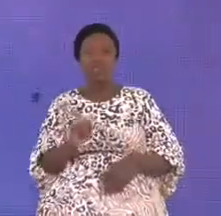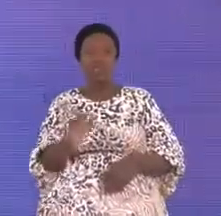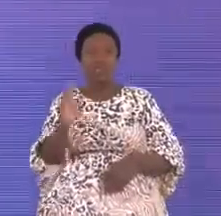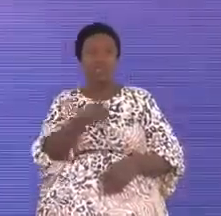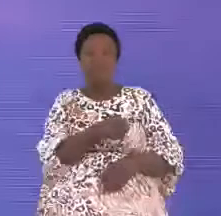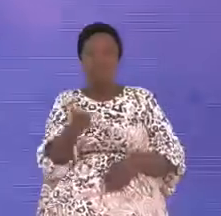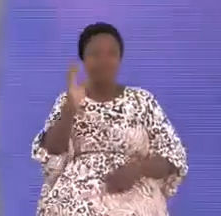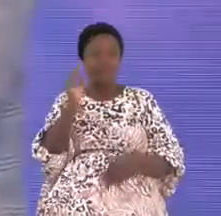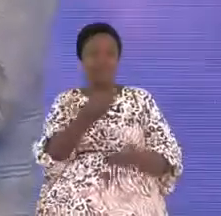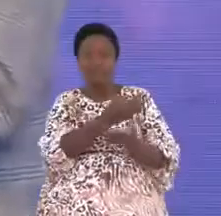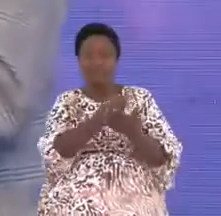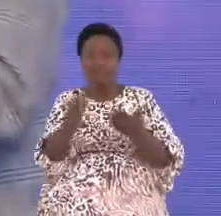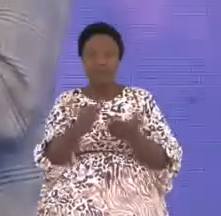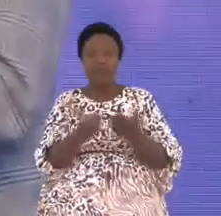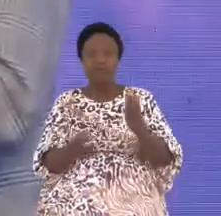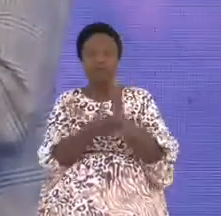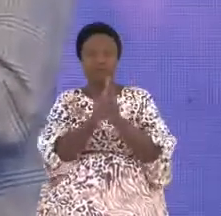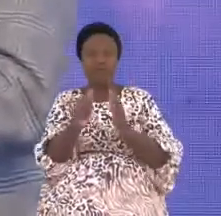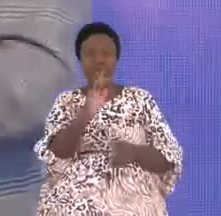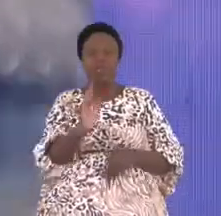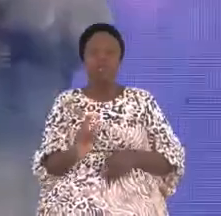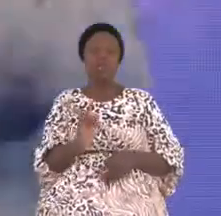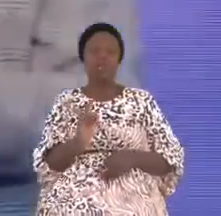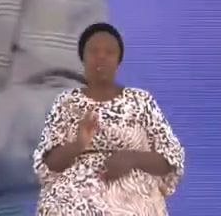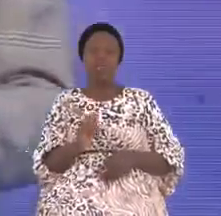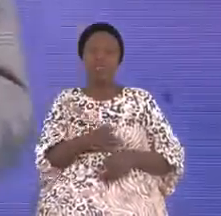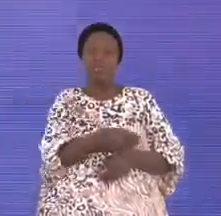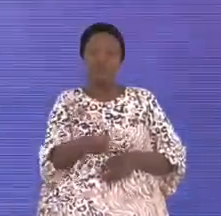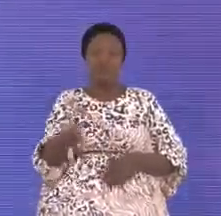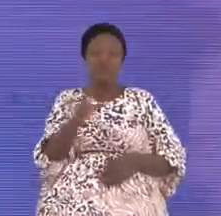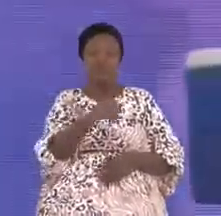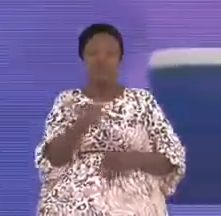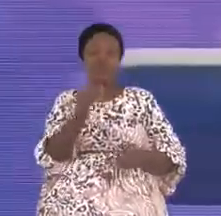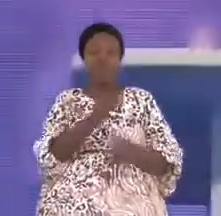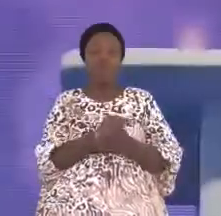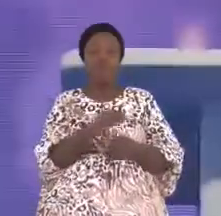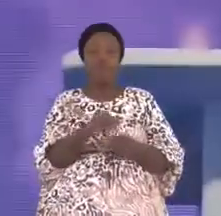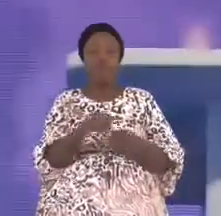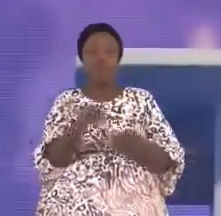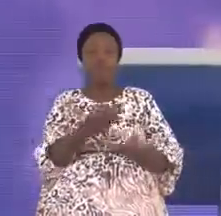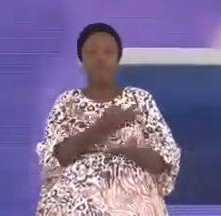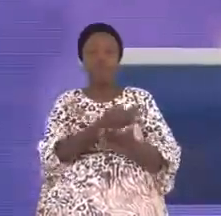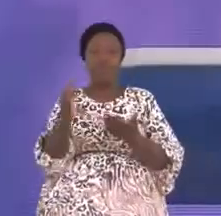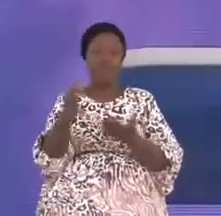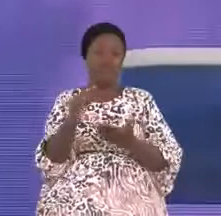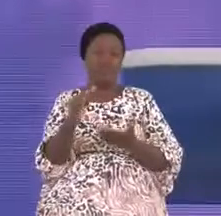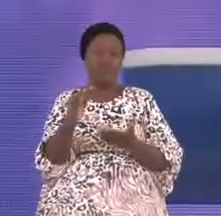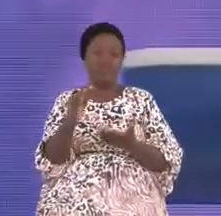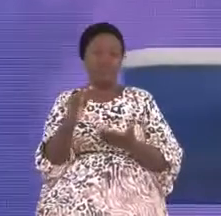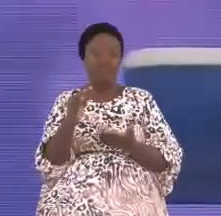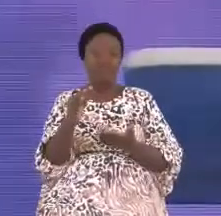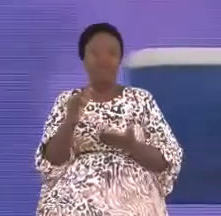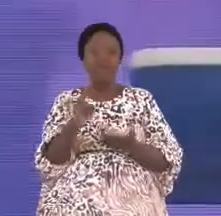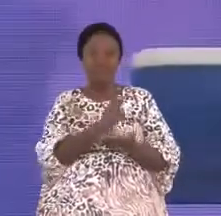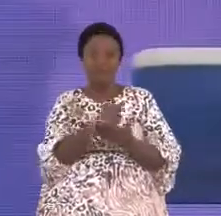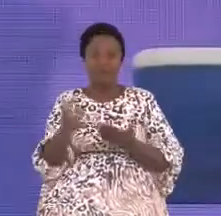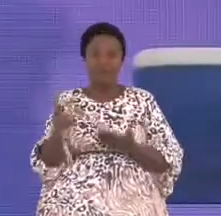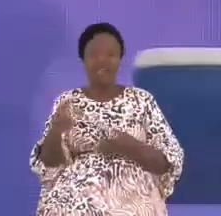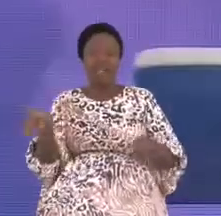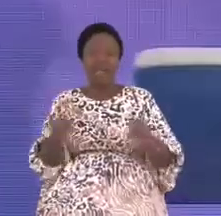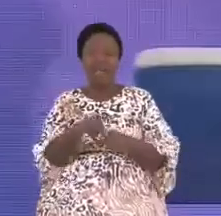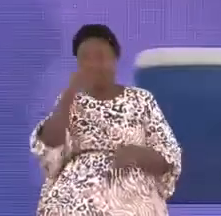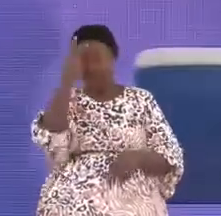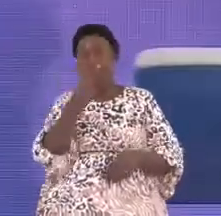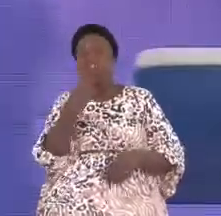fail professionally they'll feel a spirits they'll fail as